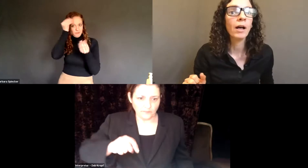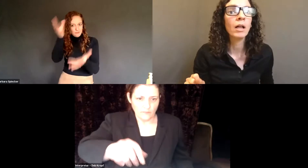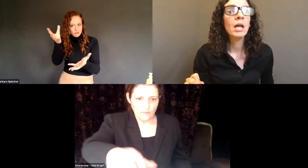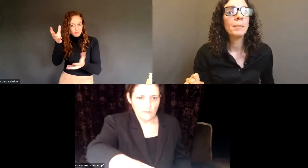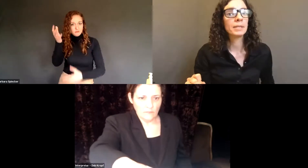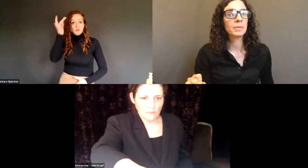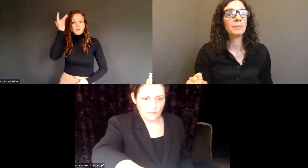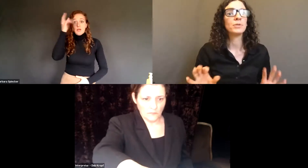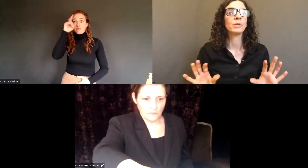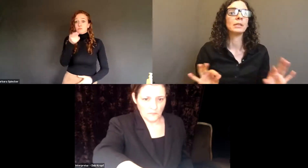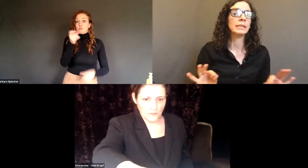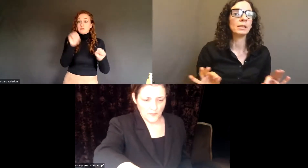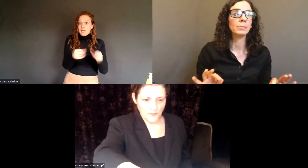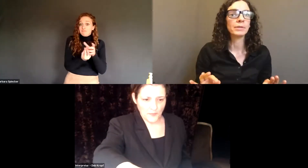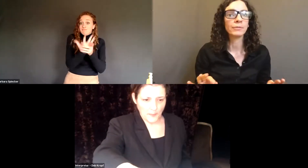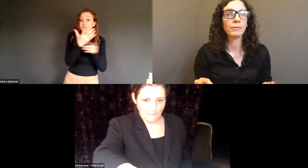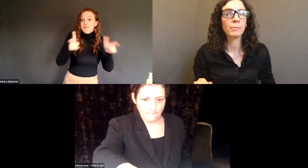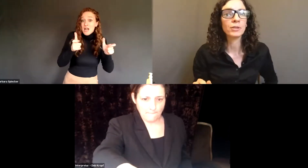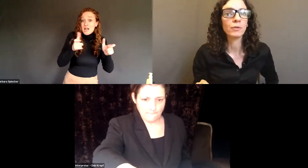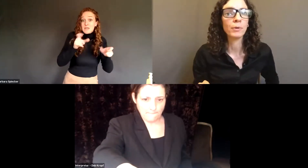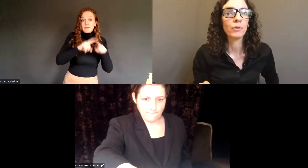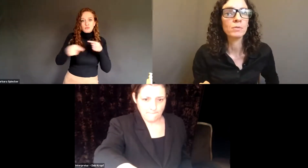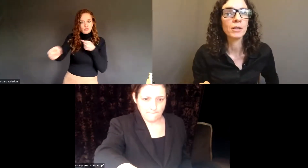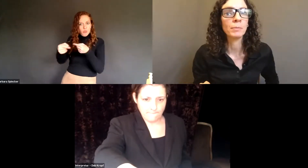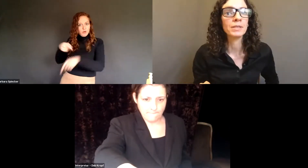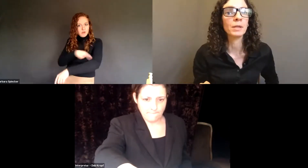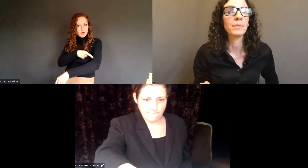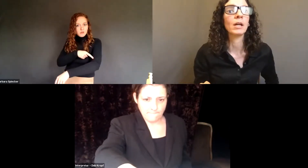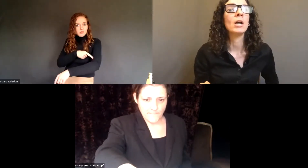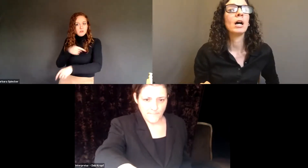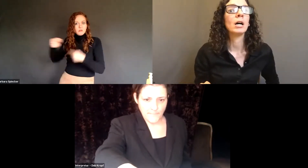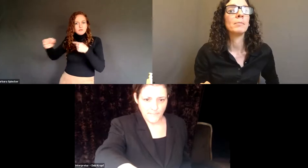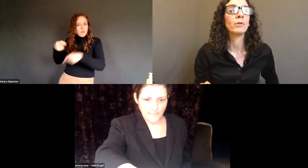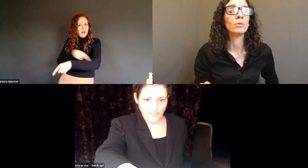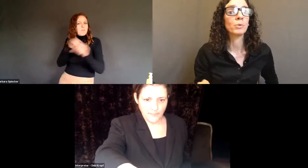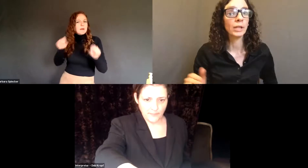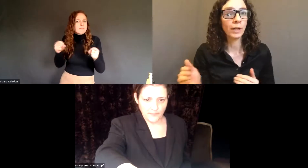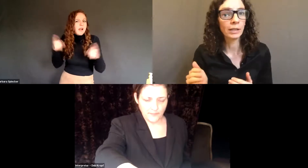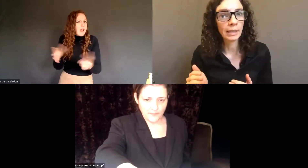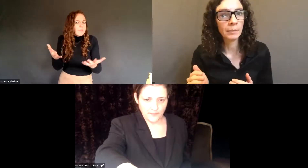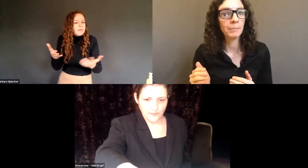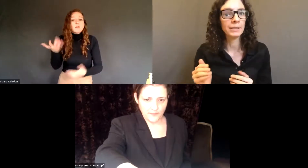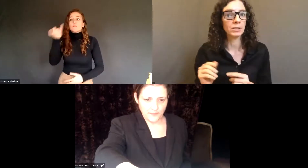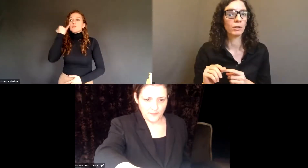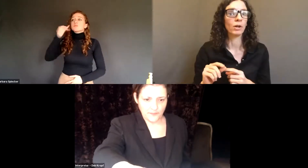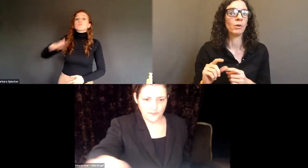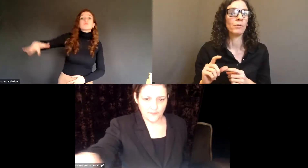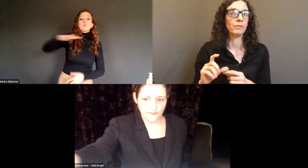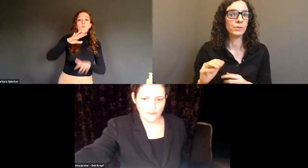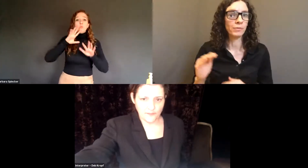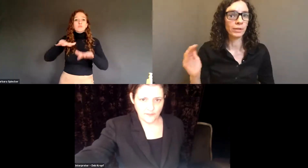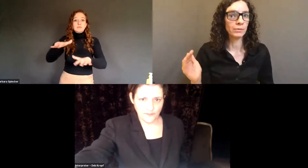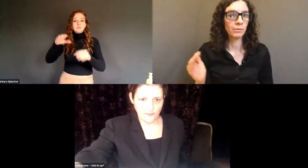as well. But sometimes you can glean a little bit different information from both of those measurements. If something grows really quickly, but doesn't